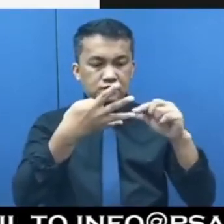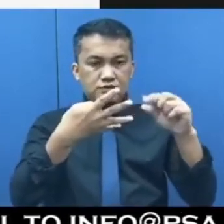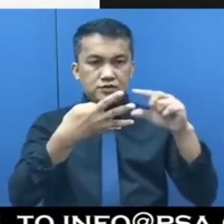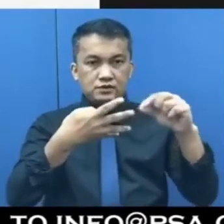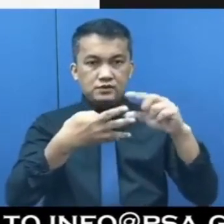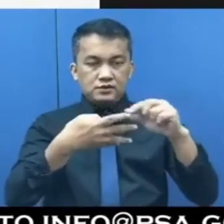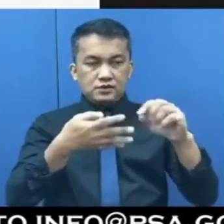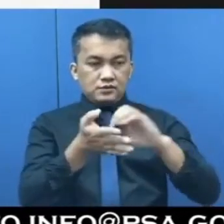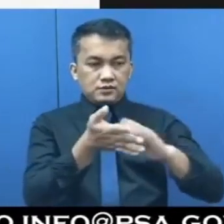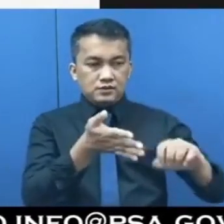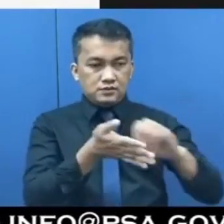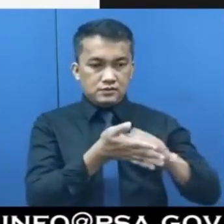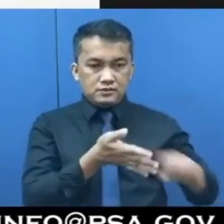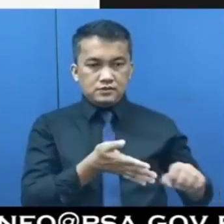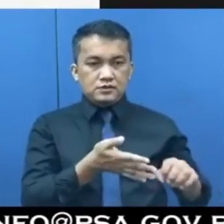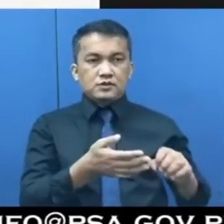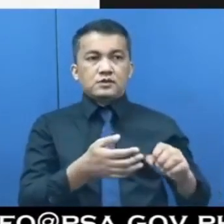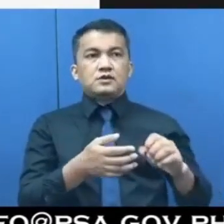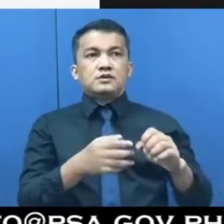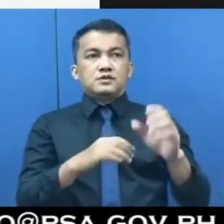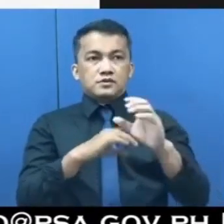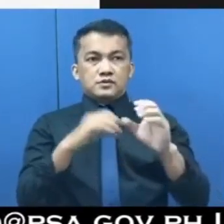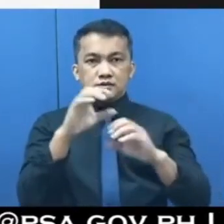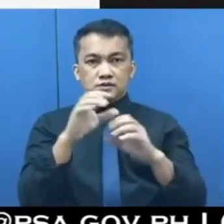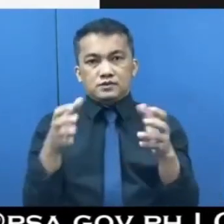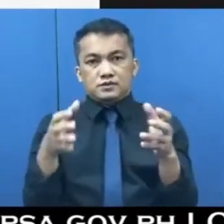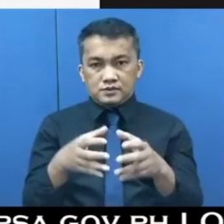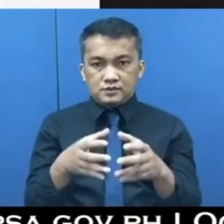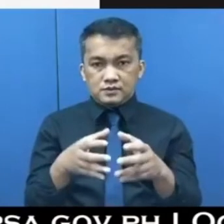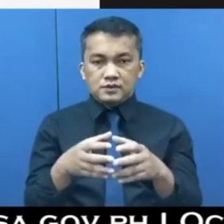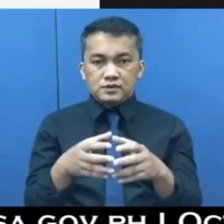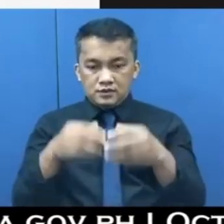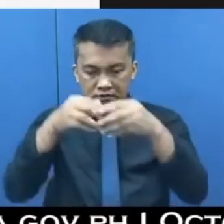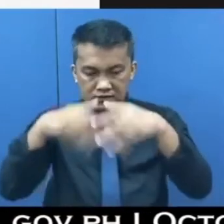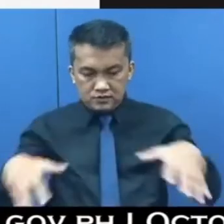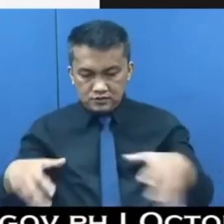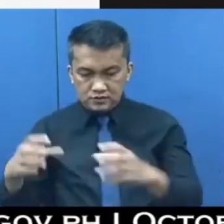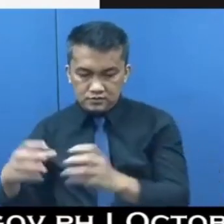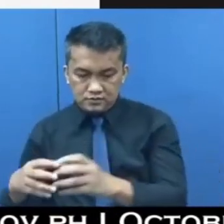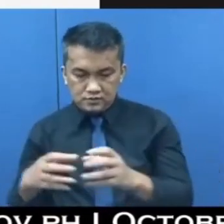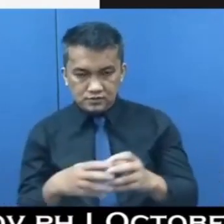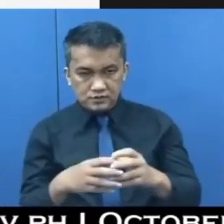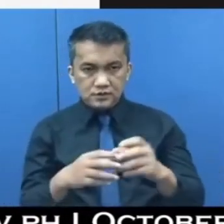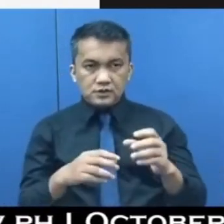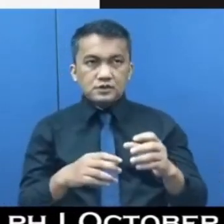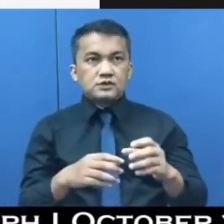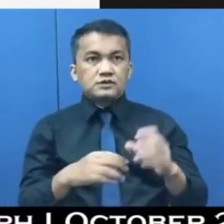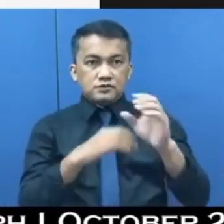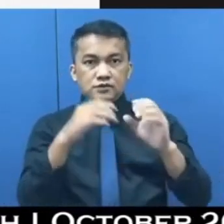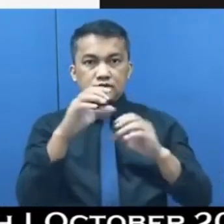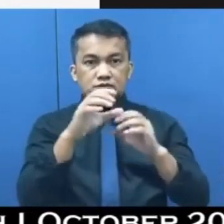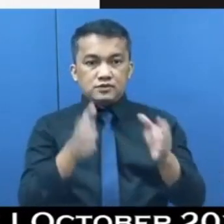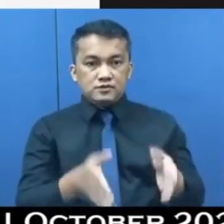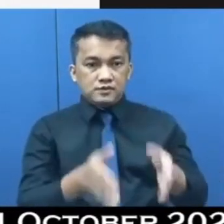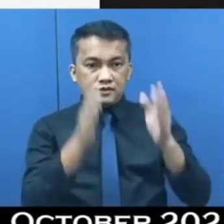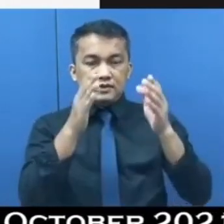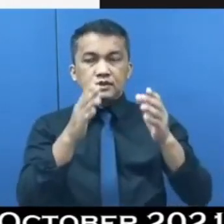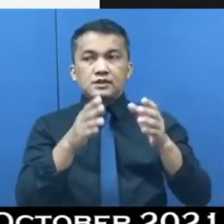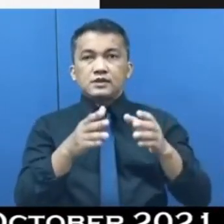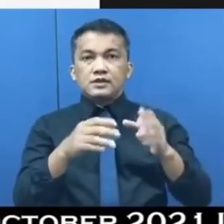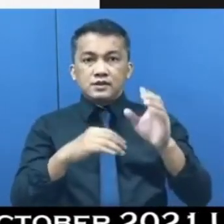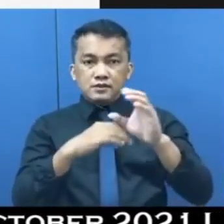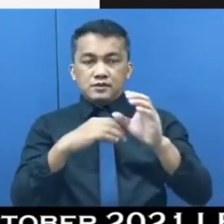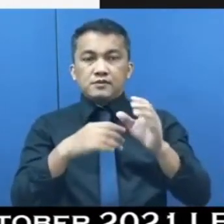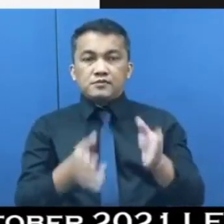employment from the construction sector the subsectors under construction of buildings building completion and